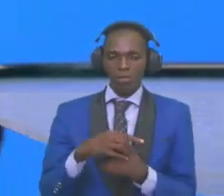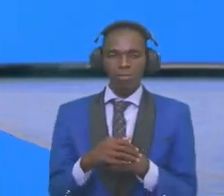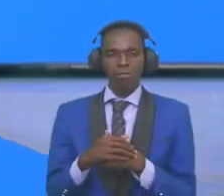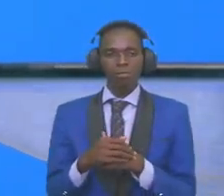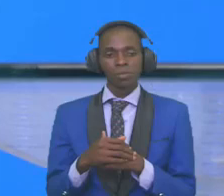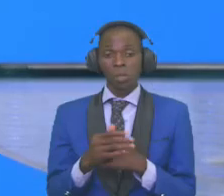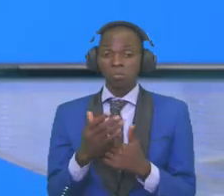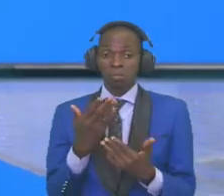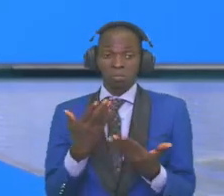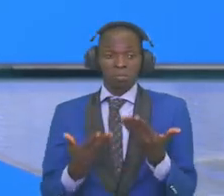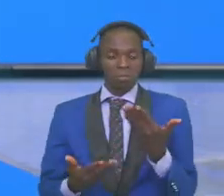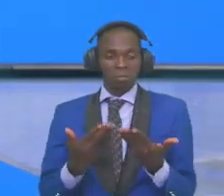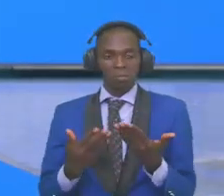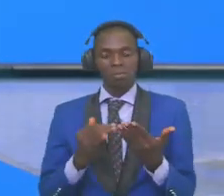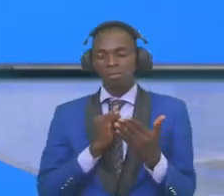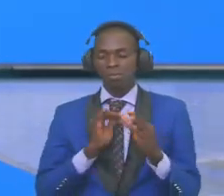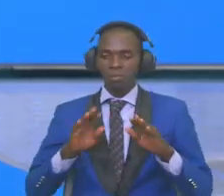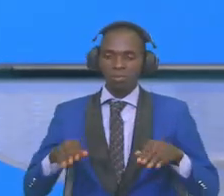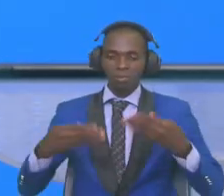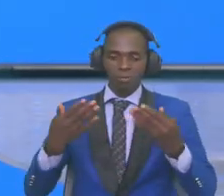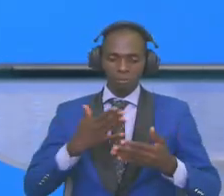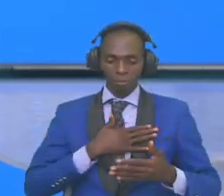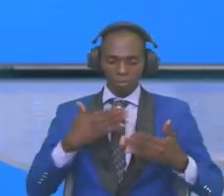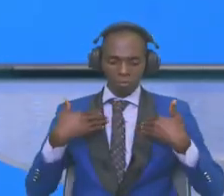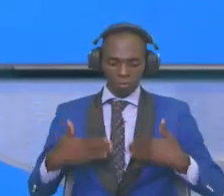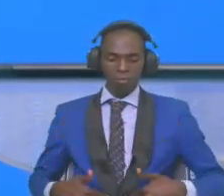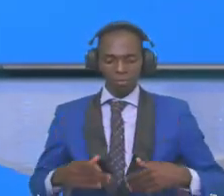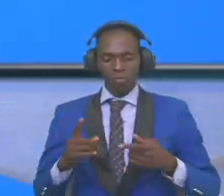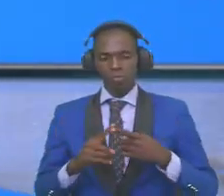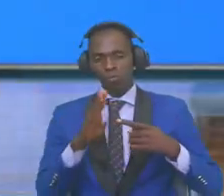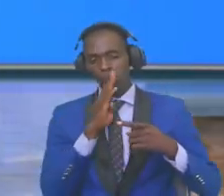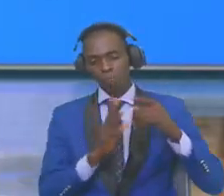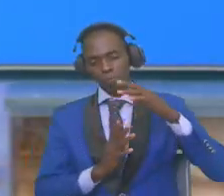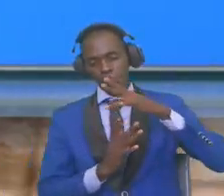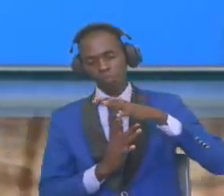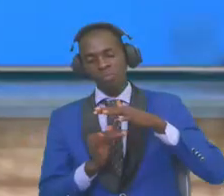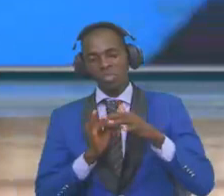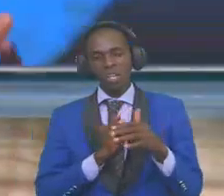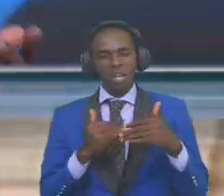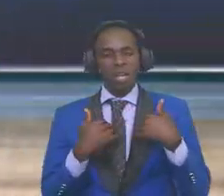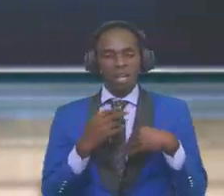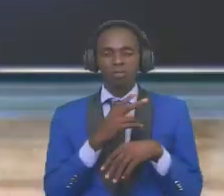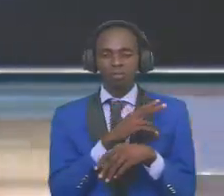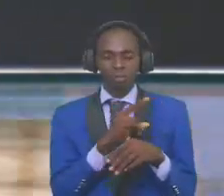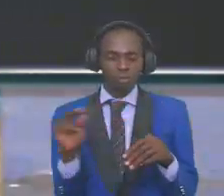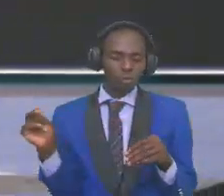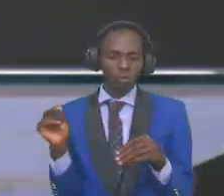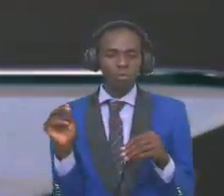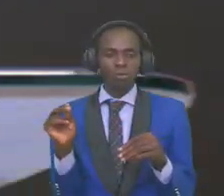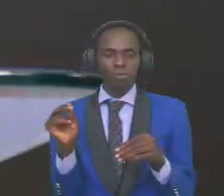I give my body to be burnt and have not charity, it profited